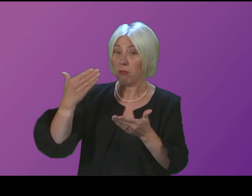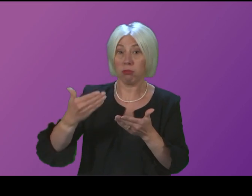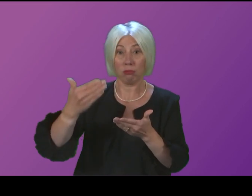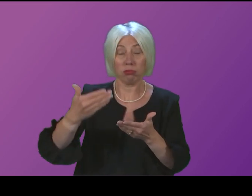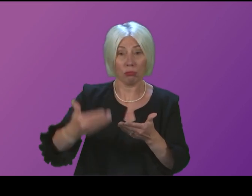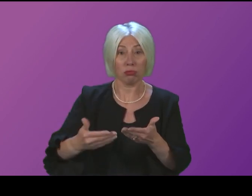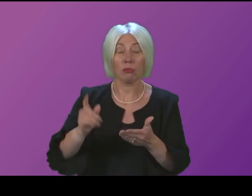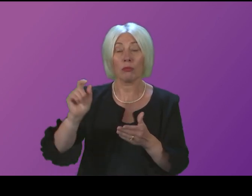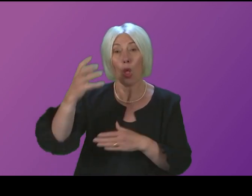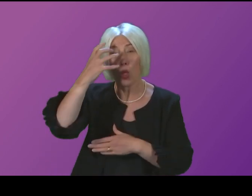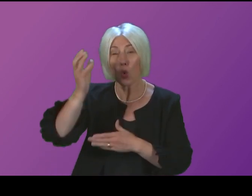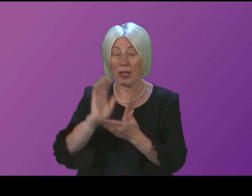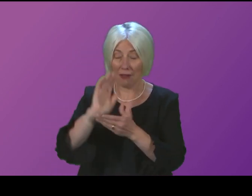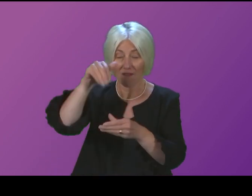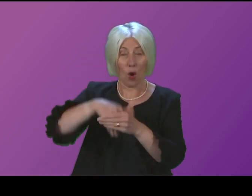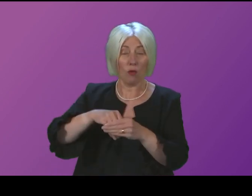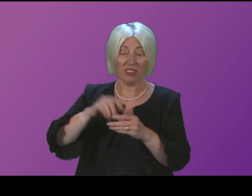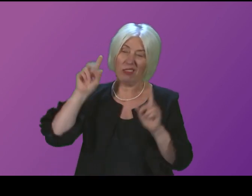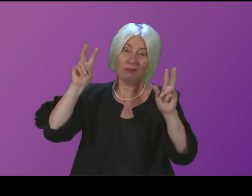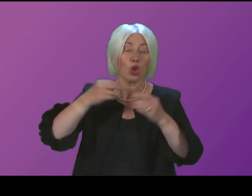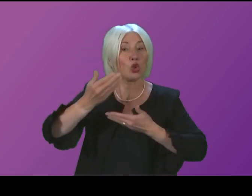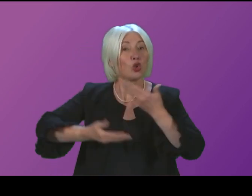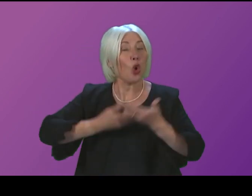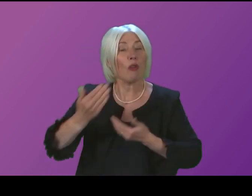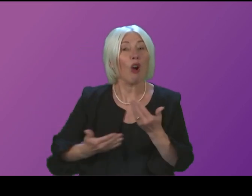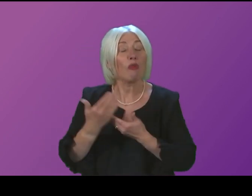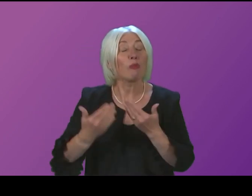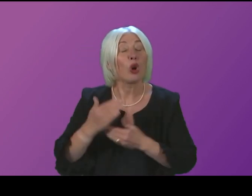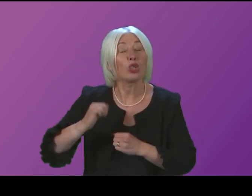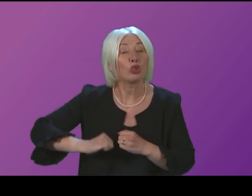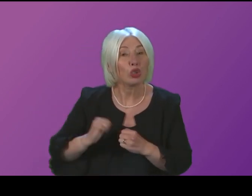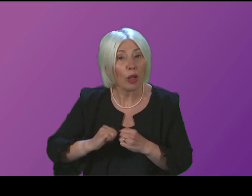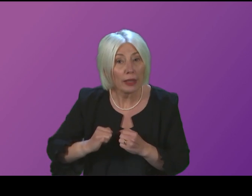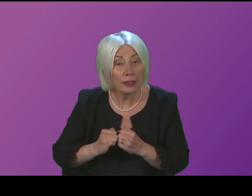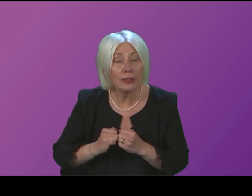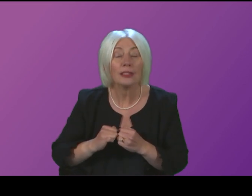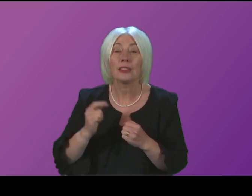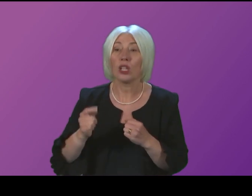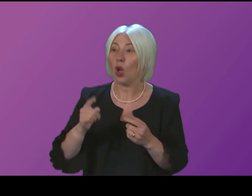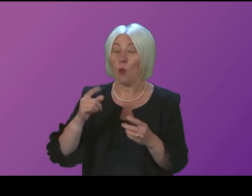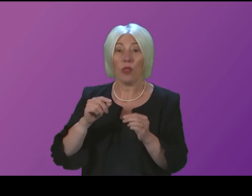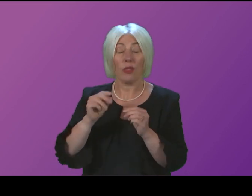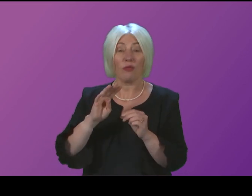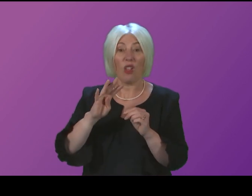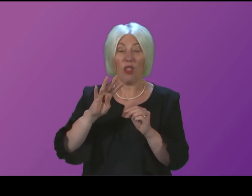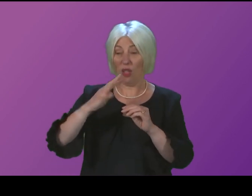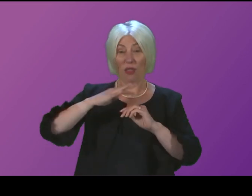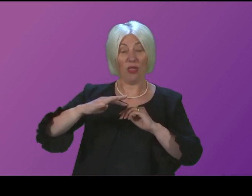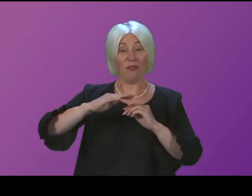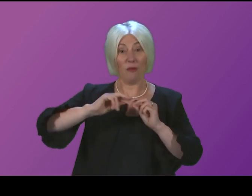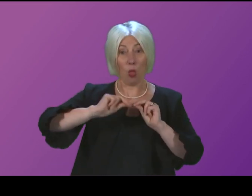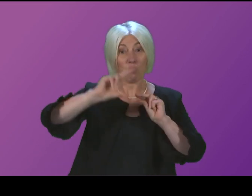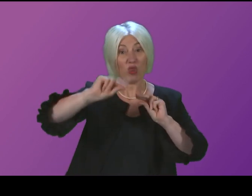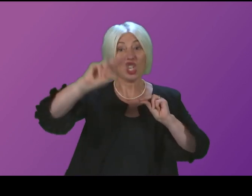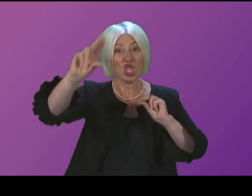the story of modern Scotland. From the opening of the 40s oil pipeline to the Forth Bridge and later the Queensferry